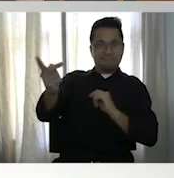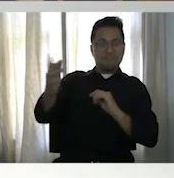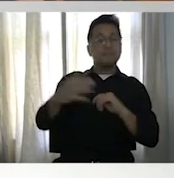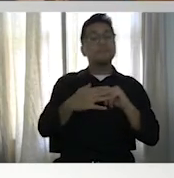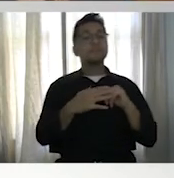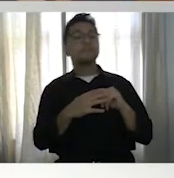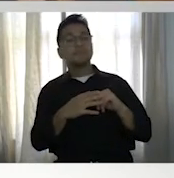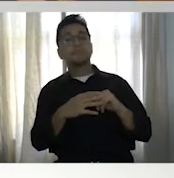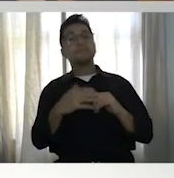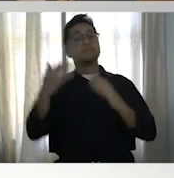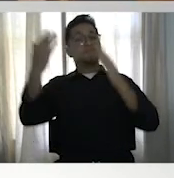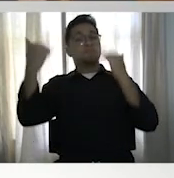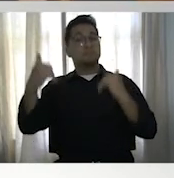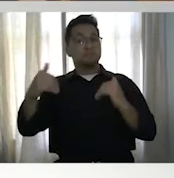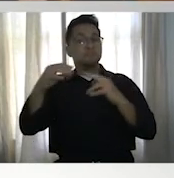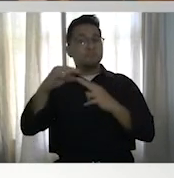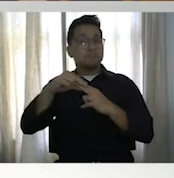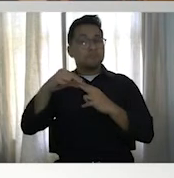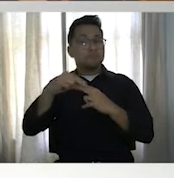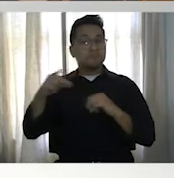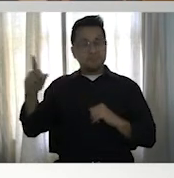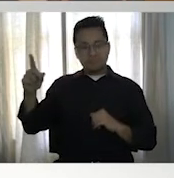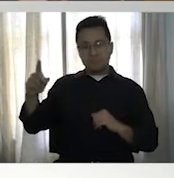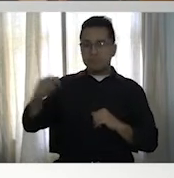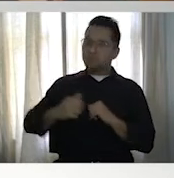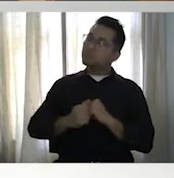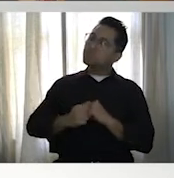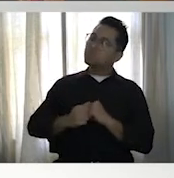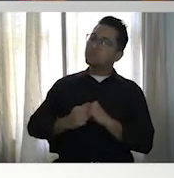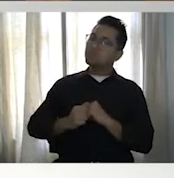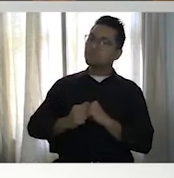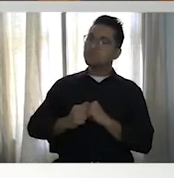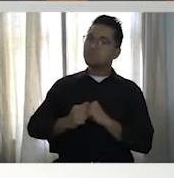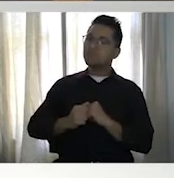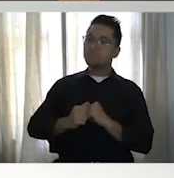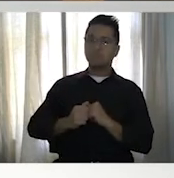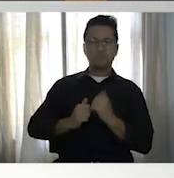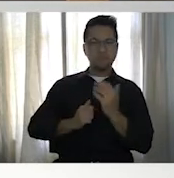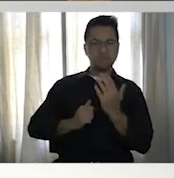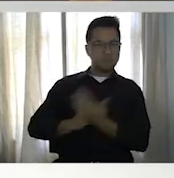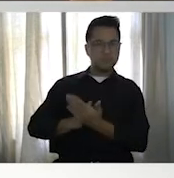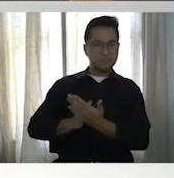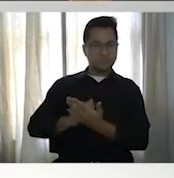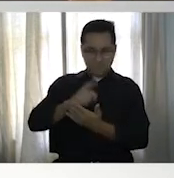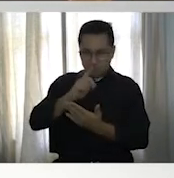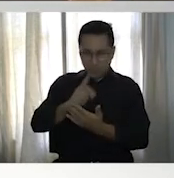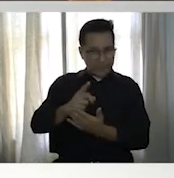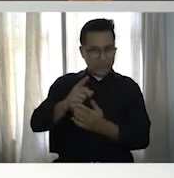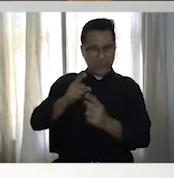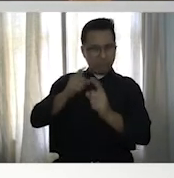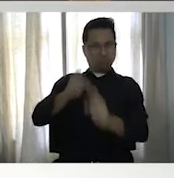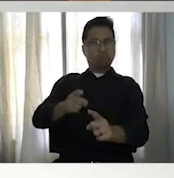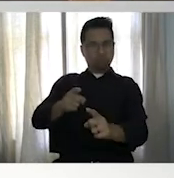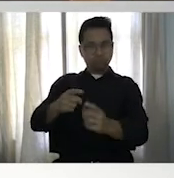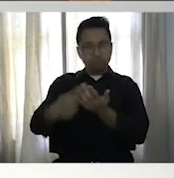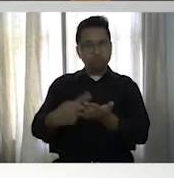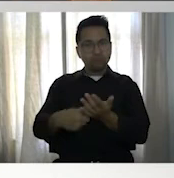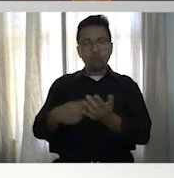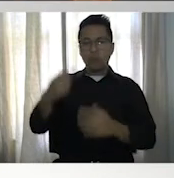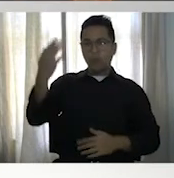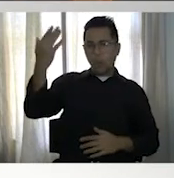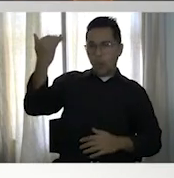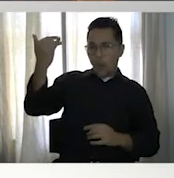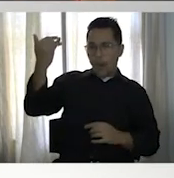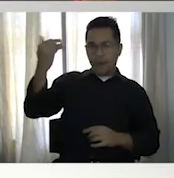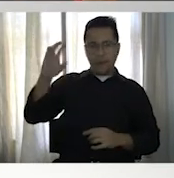Going on to the next slide, and basically this is the kind of the crux of what we're going to talk about, the why.